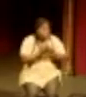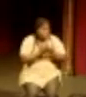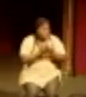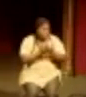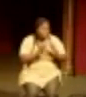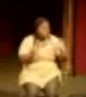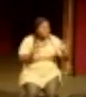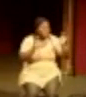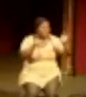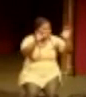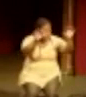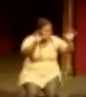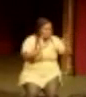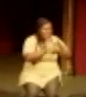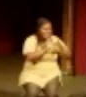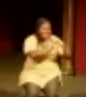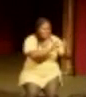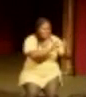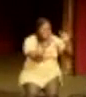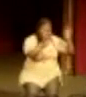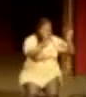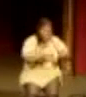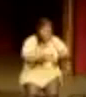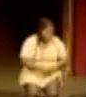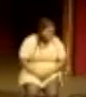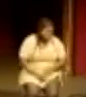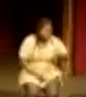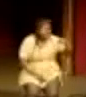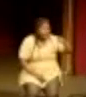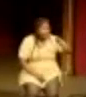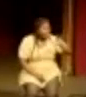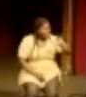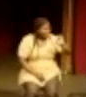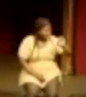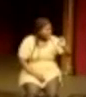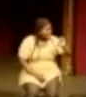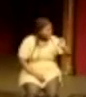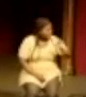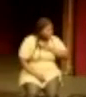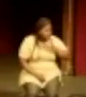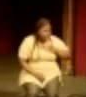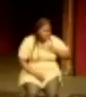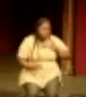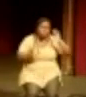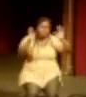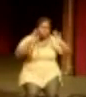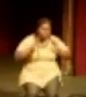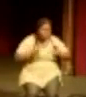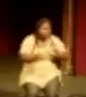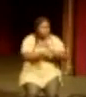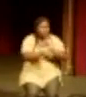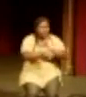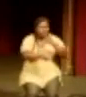de Mayo. The PACE committee does a wonderful job. We are so lucky. How about a big round of applause for the PACE